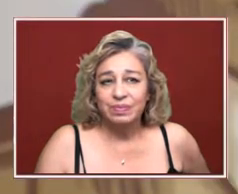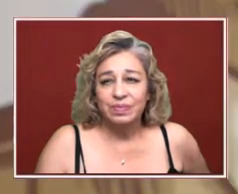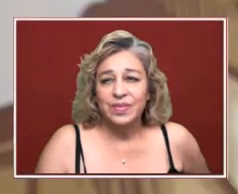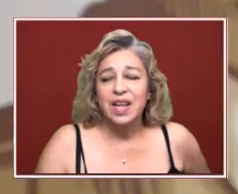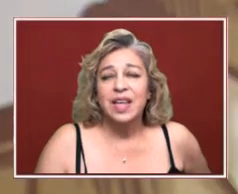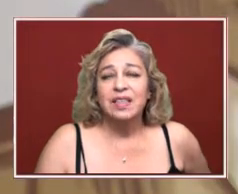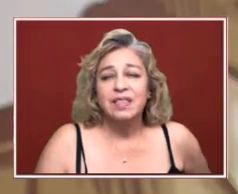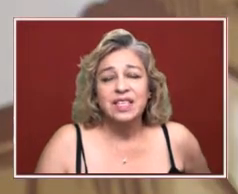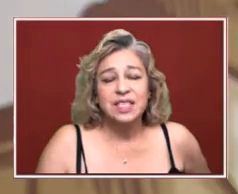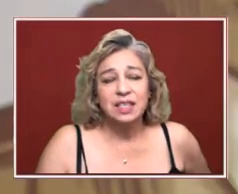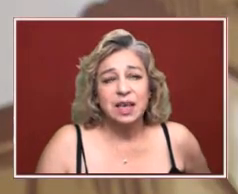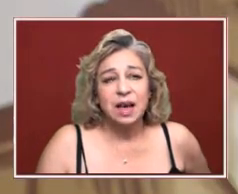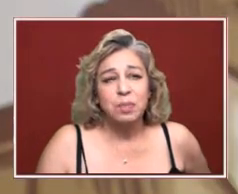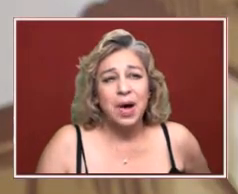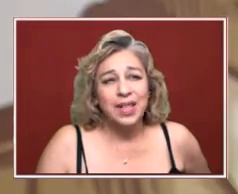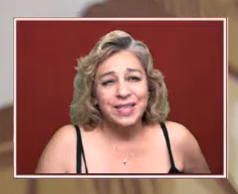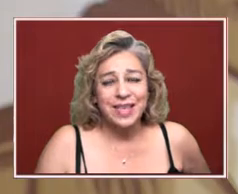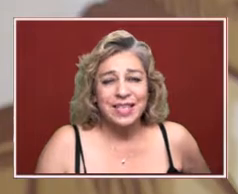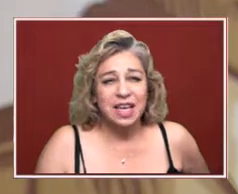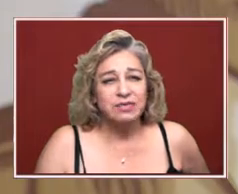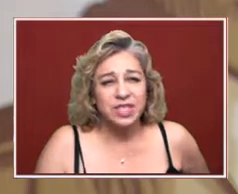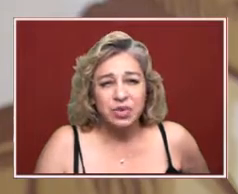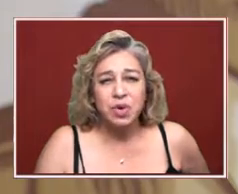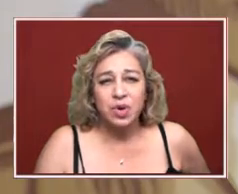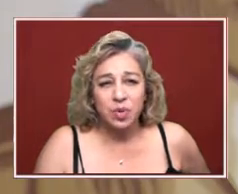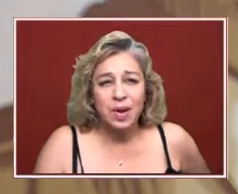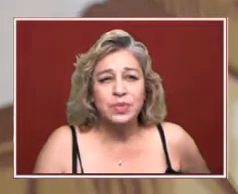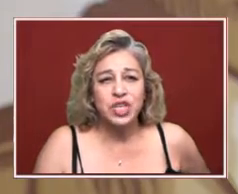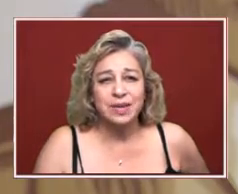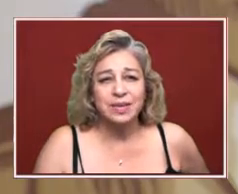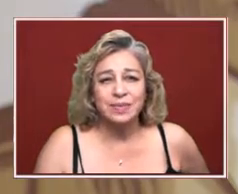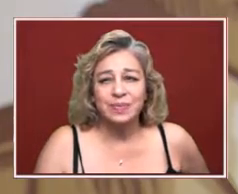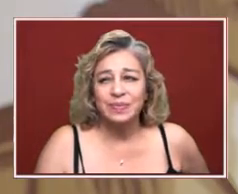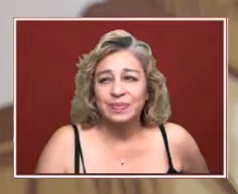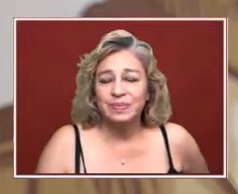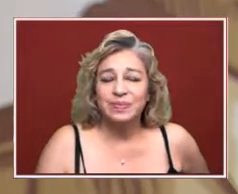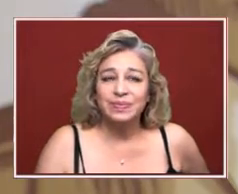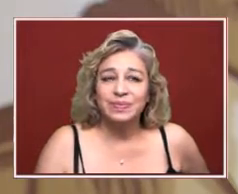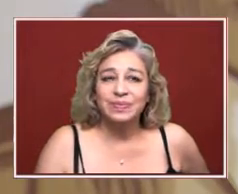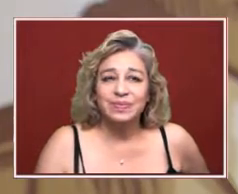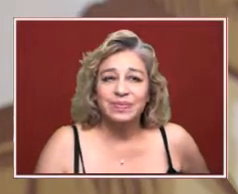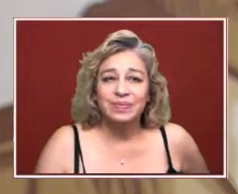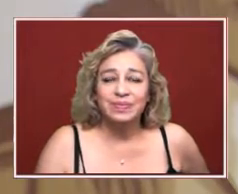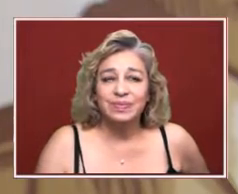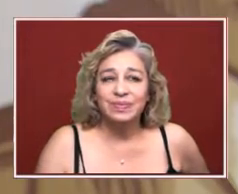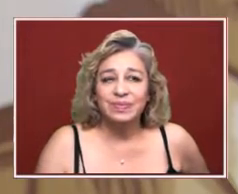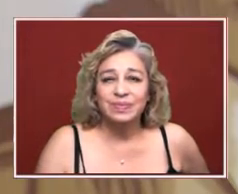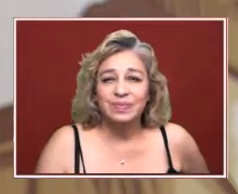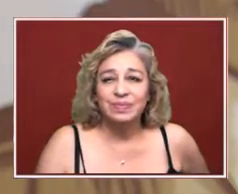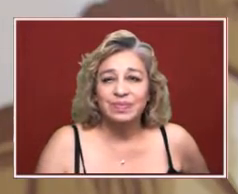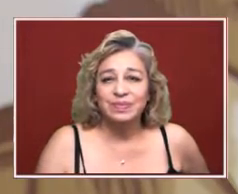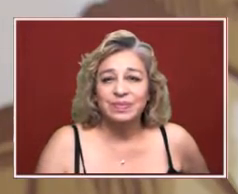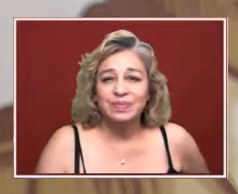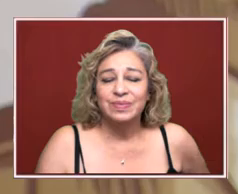corrupción. This politics of zero corruption. Con